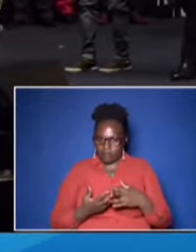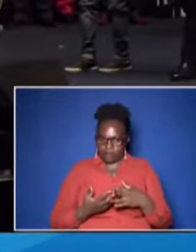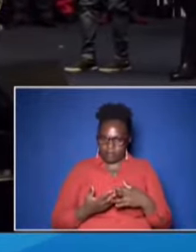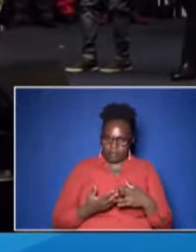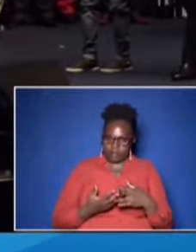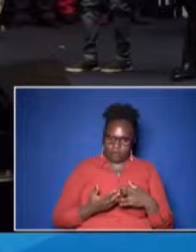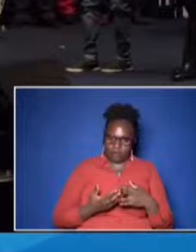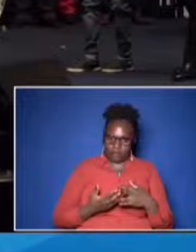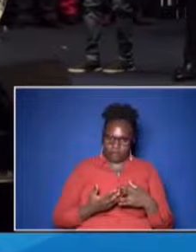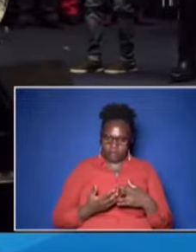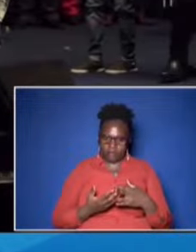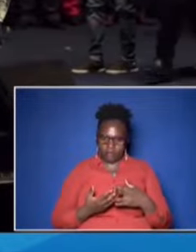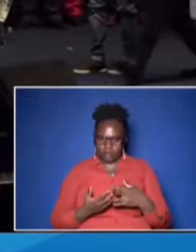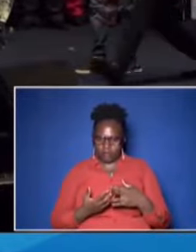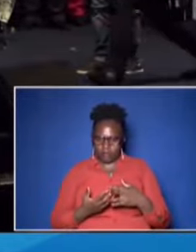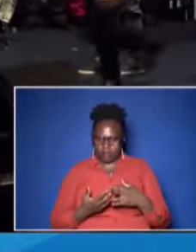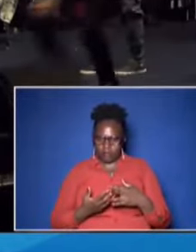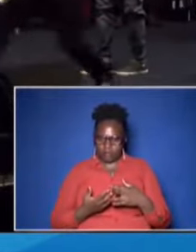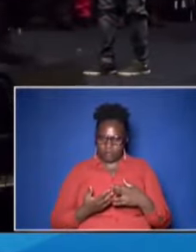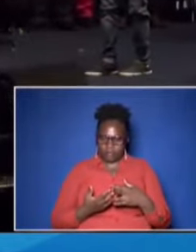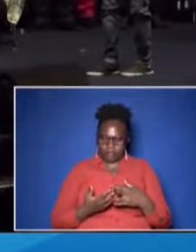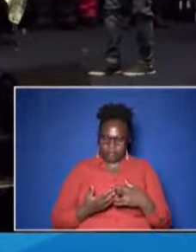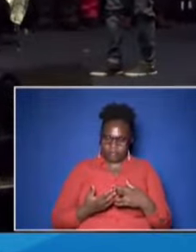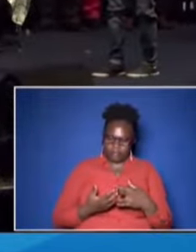but pick her